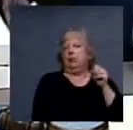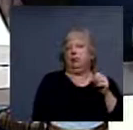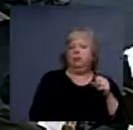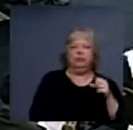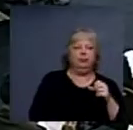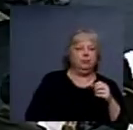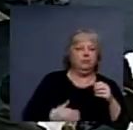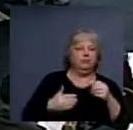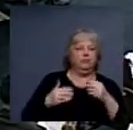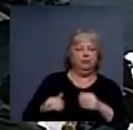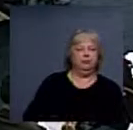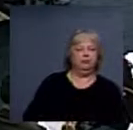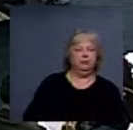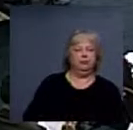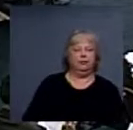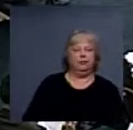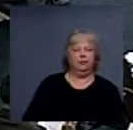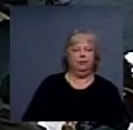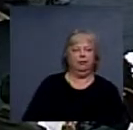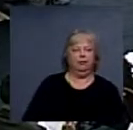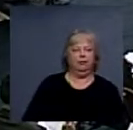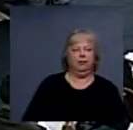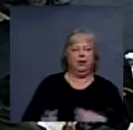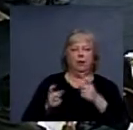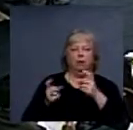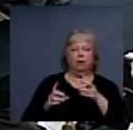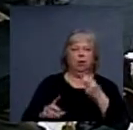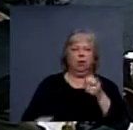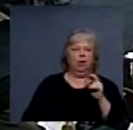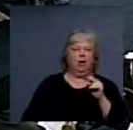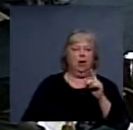Go ahead, if you'd, yes, Director Hendricks.